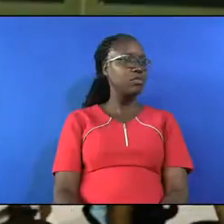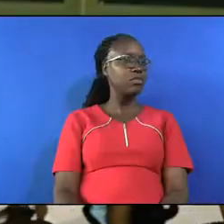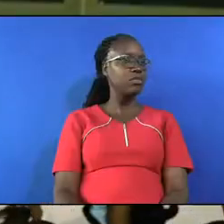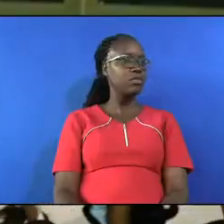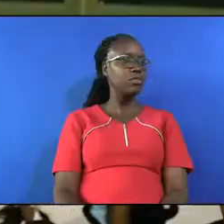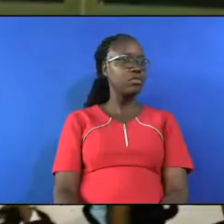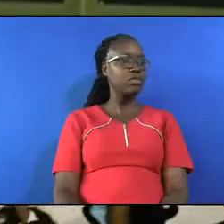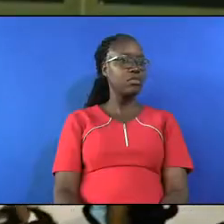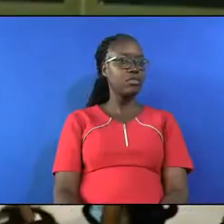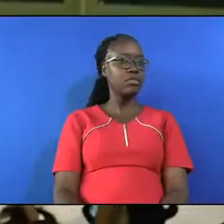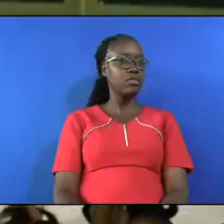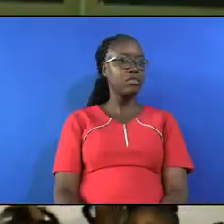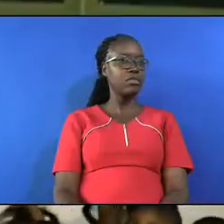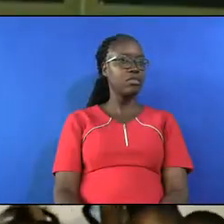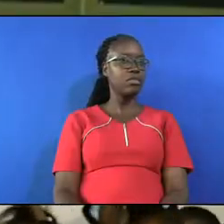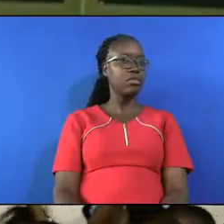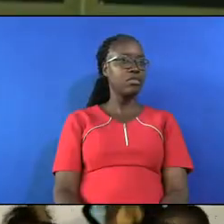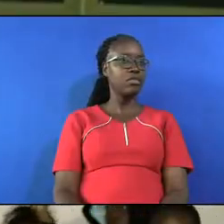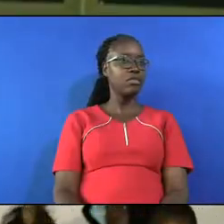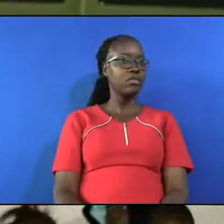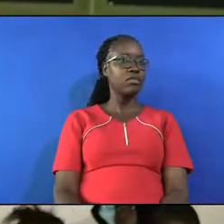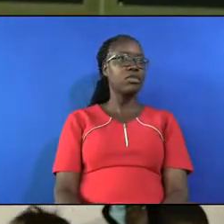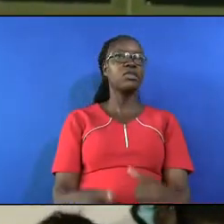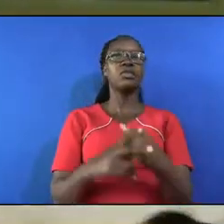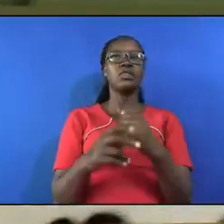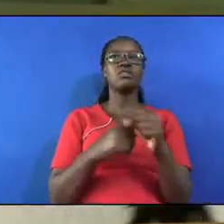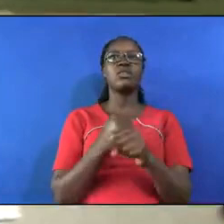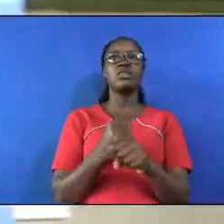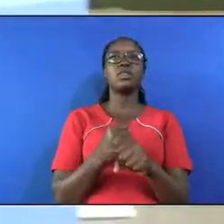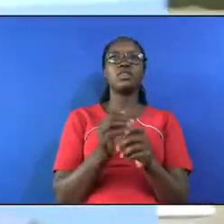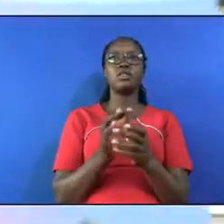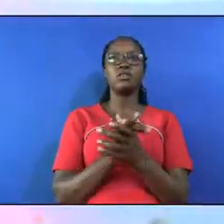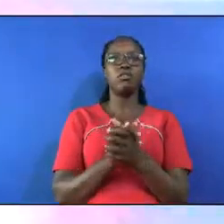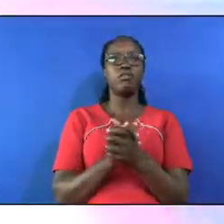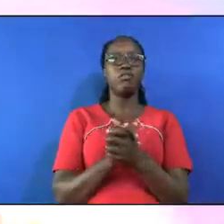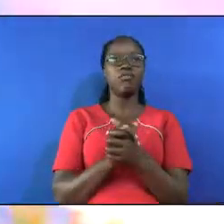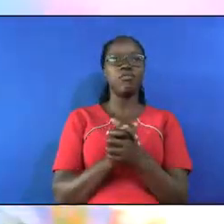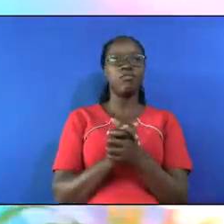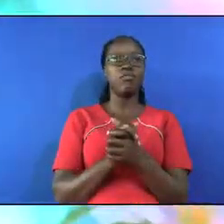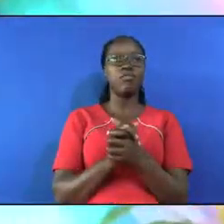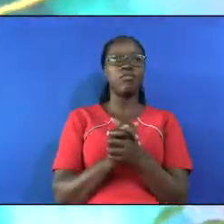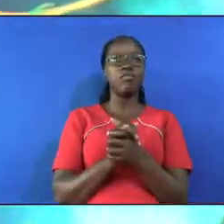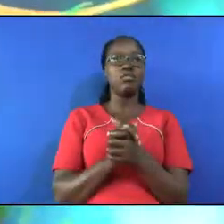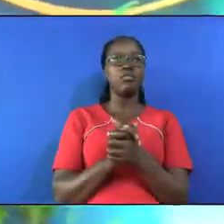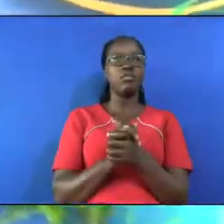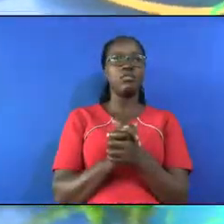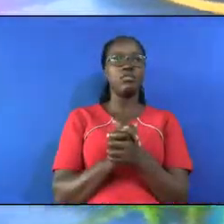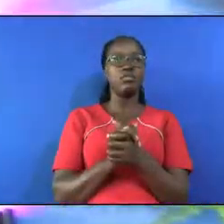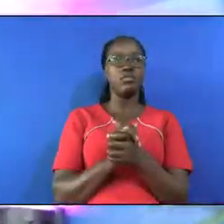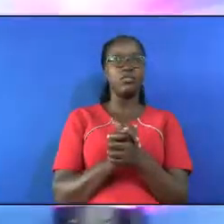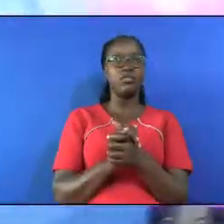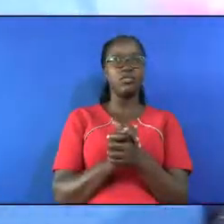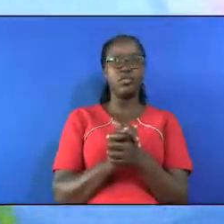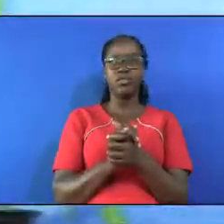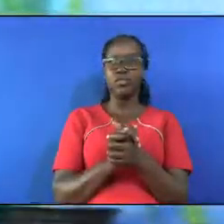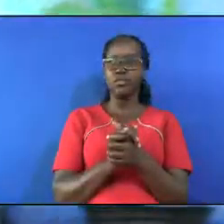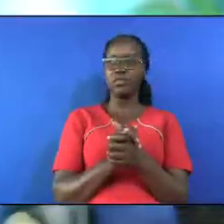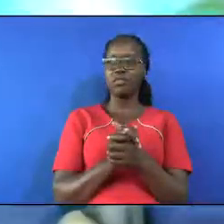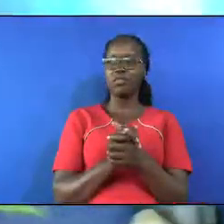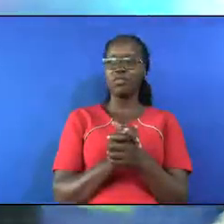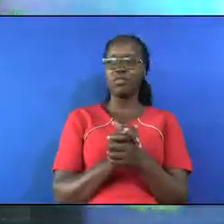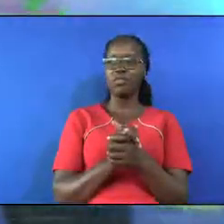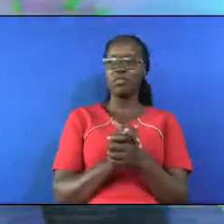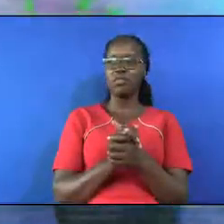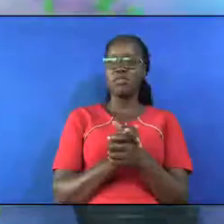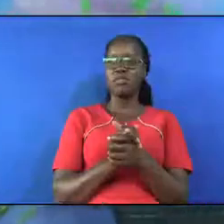Yes? Seven, yes. Good boys and girls, you know your Bibles. Those who did not get it, kindly revisit your